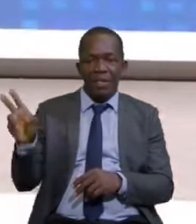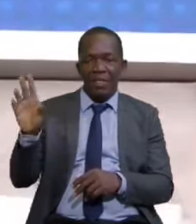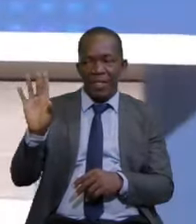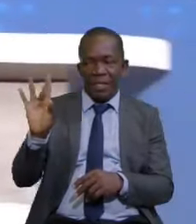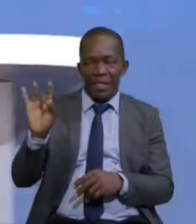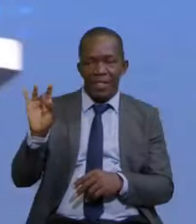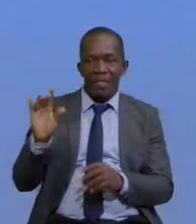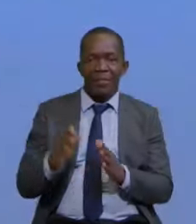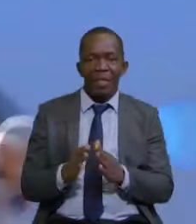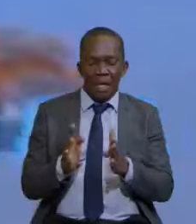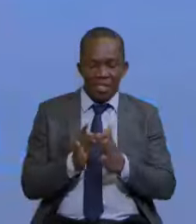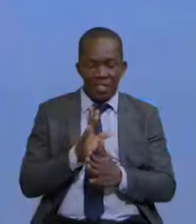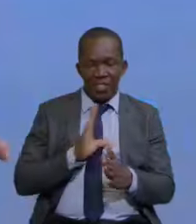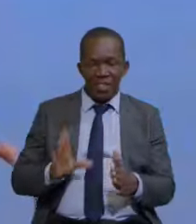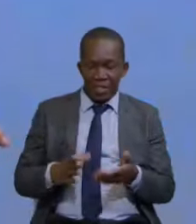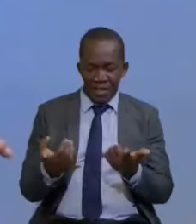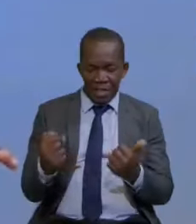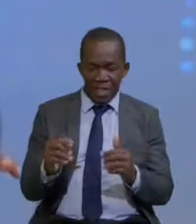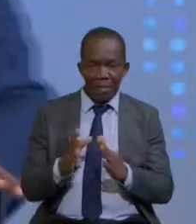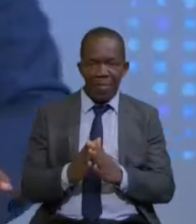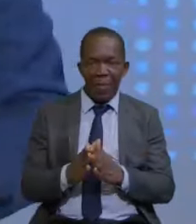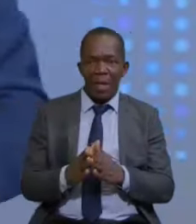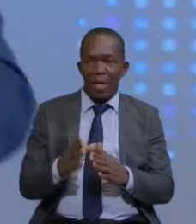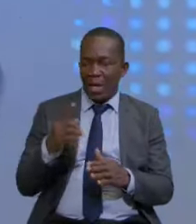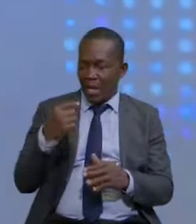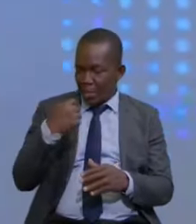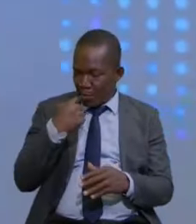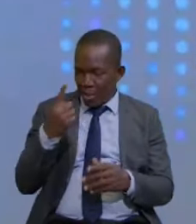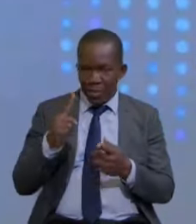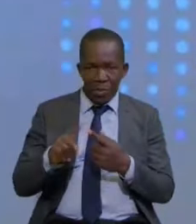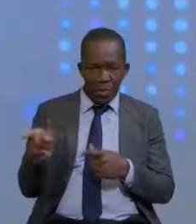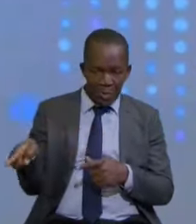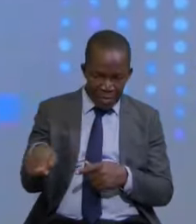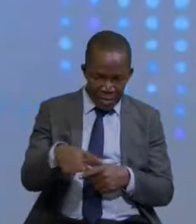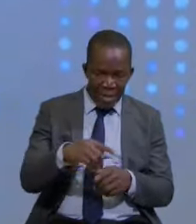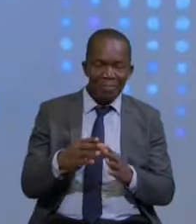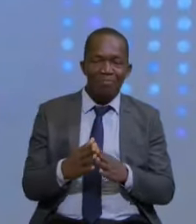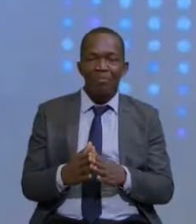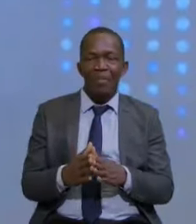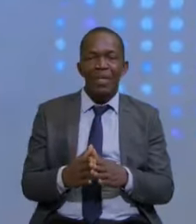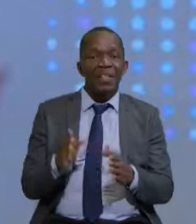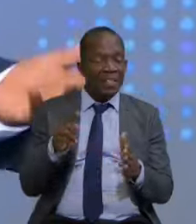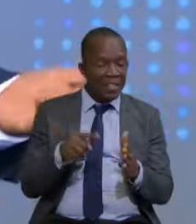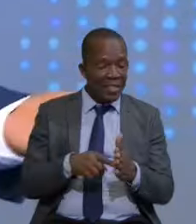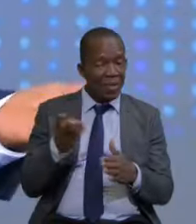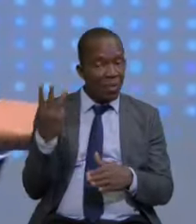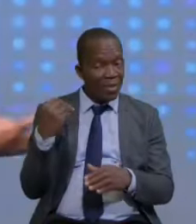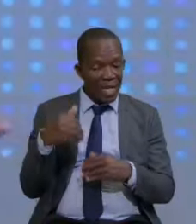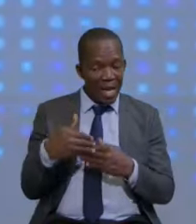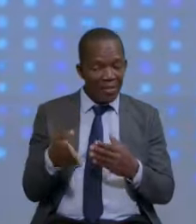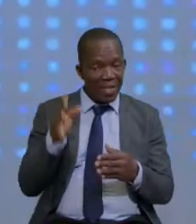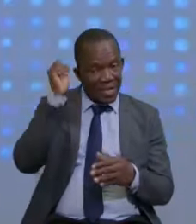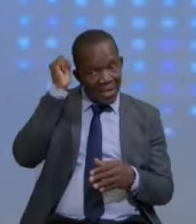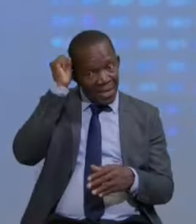came and spake unto them. This was after his resurrection. Already he's